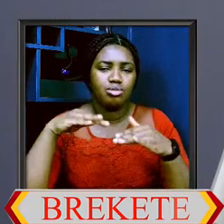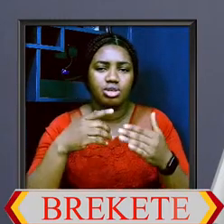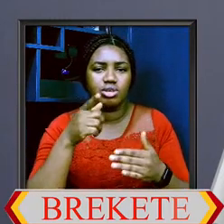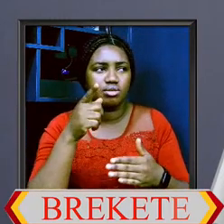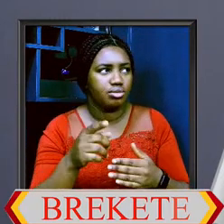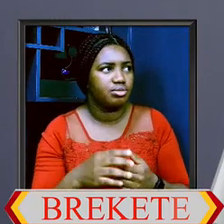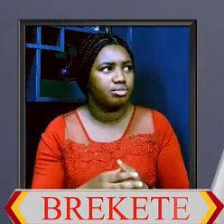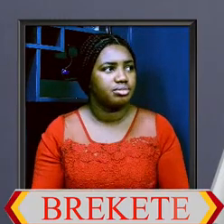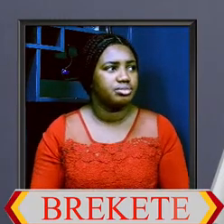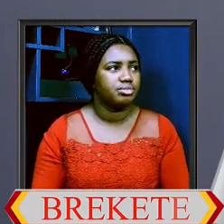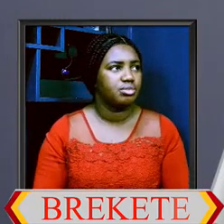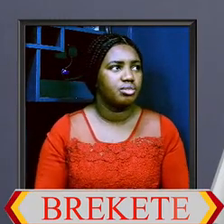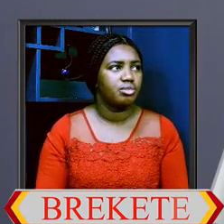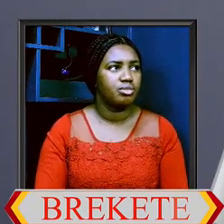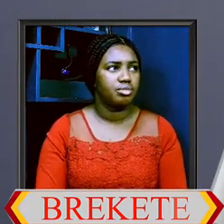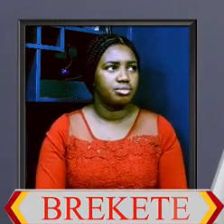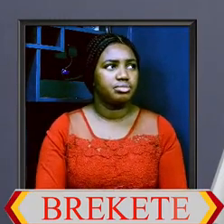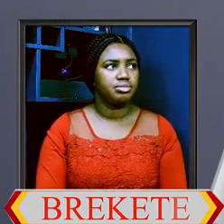capital